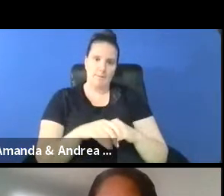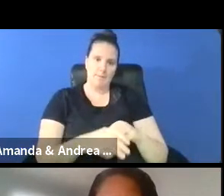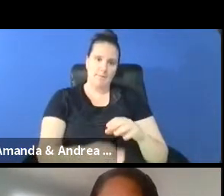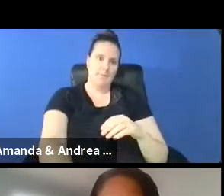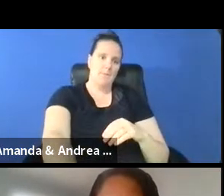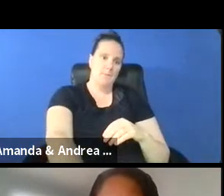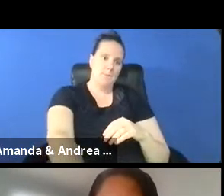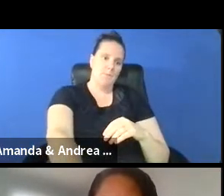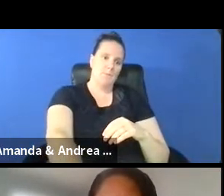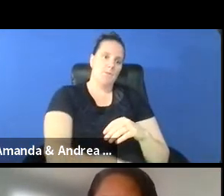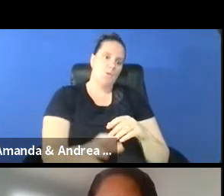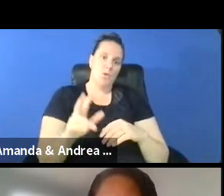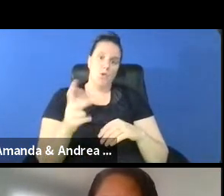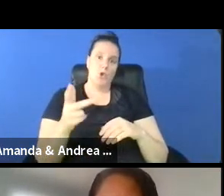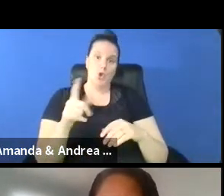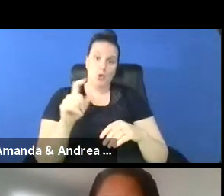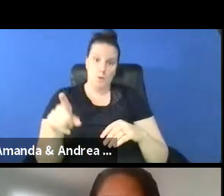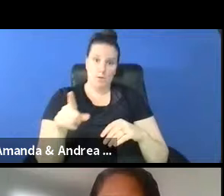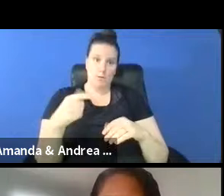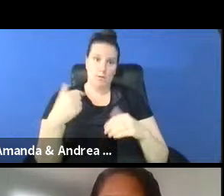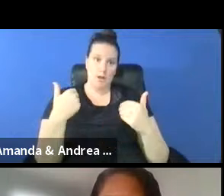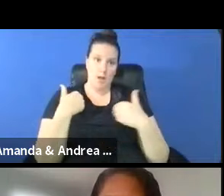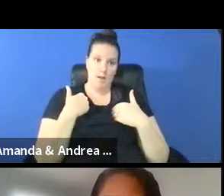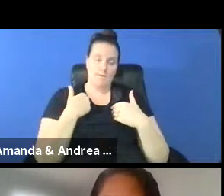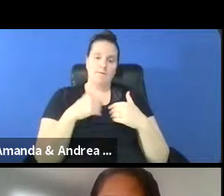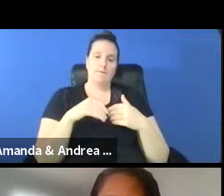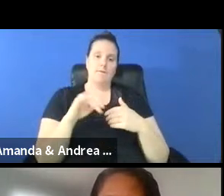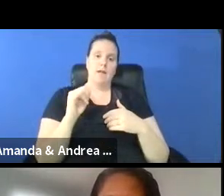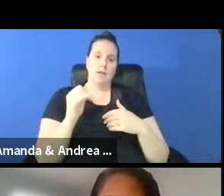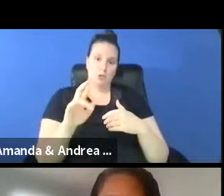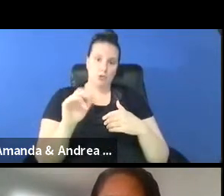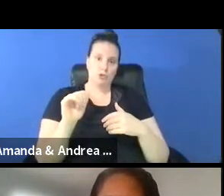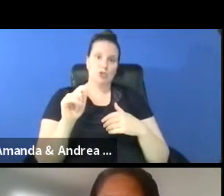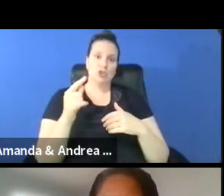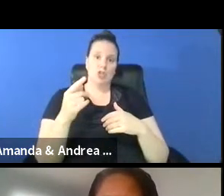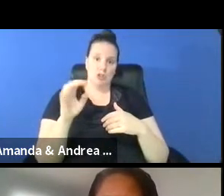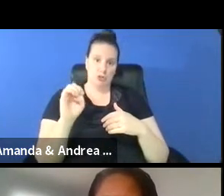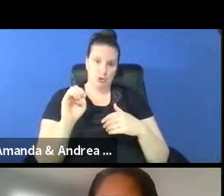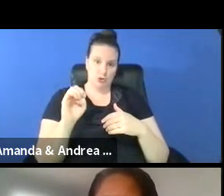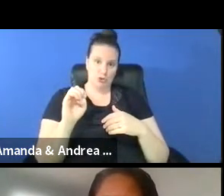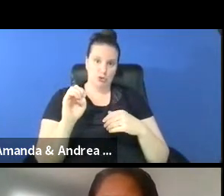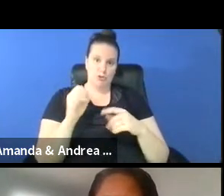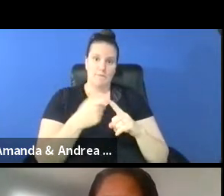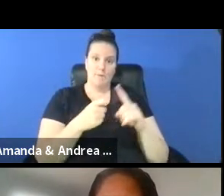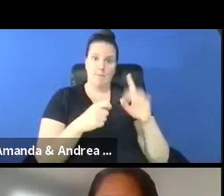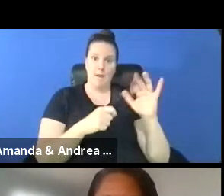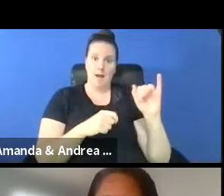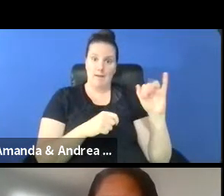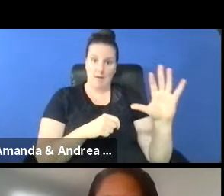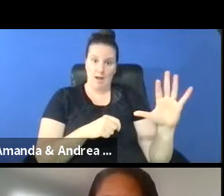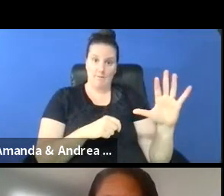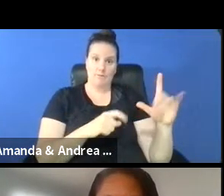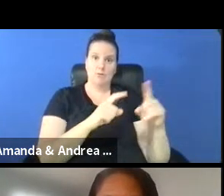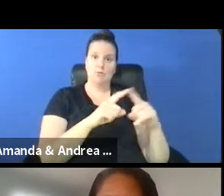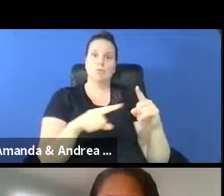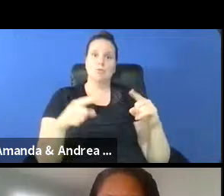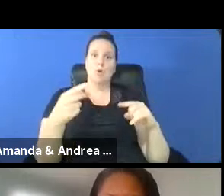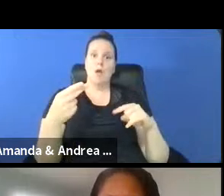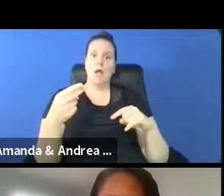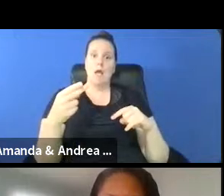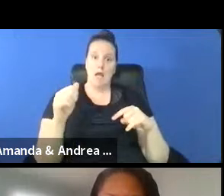The third question is, will there be an interchange on from I-5 to Hayden